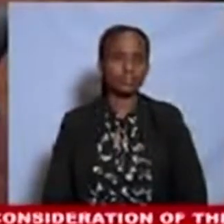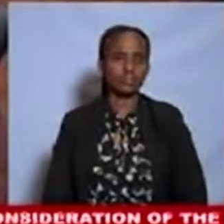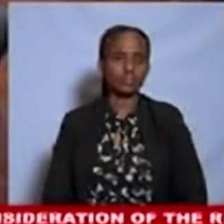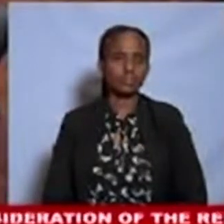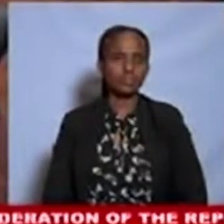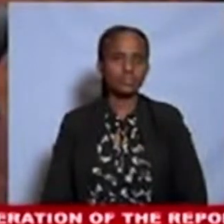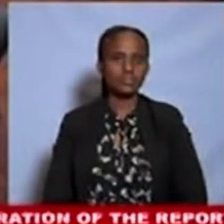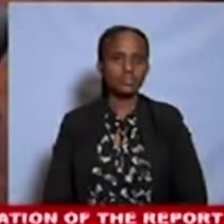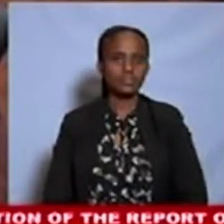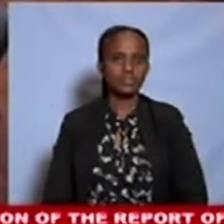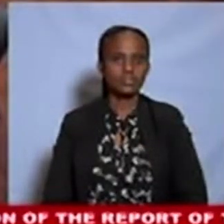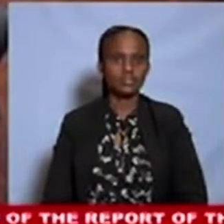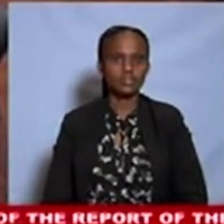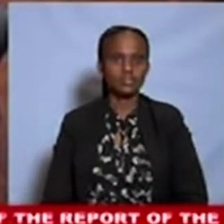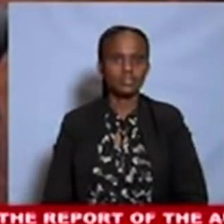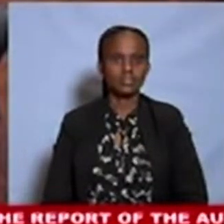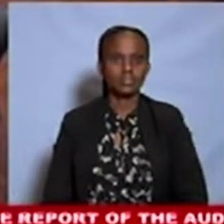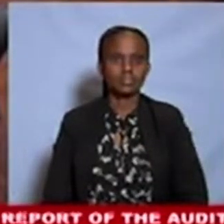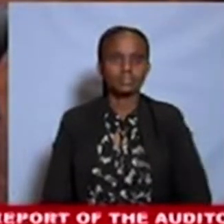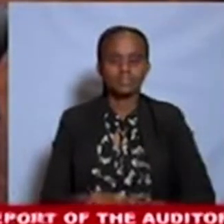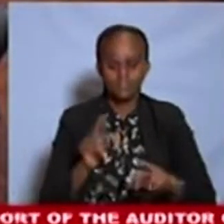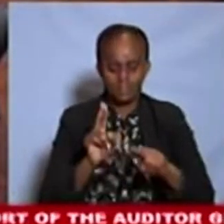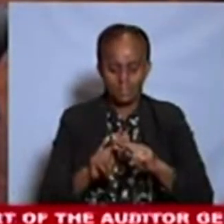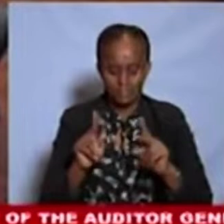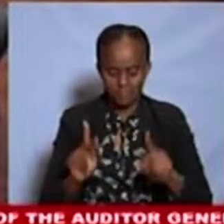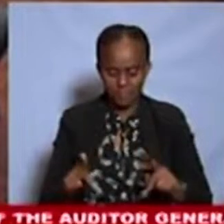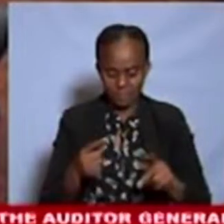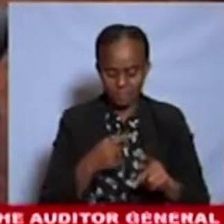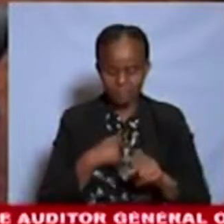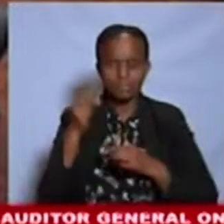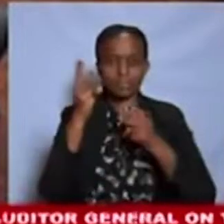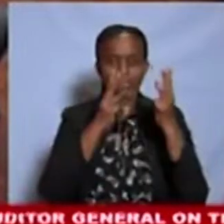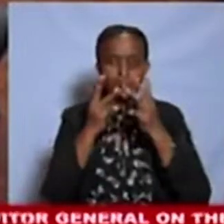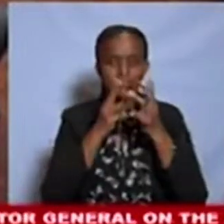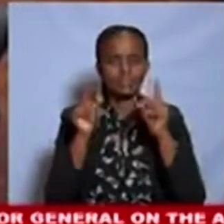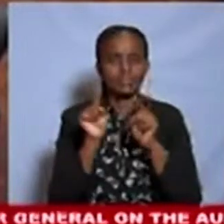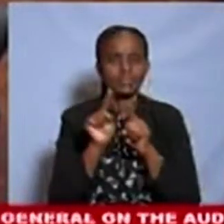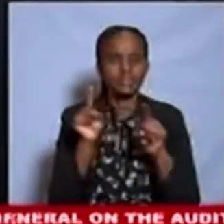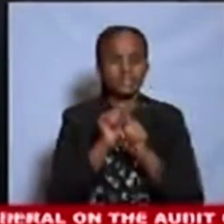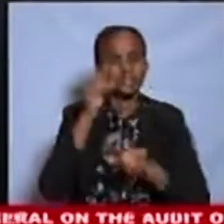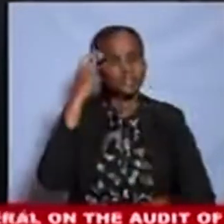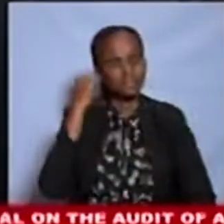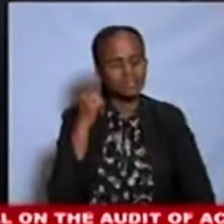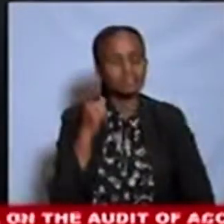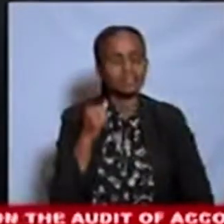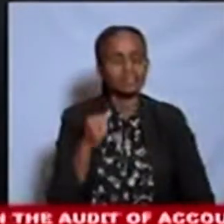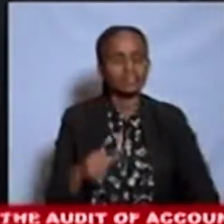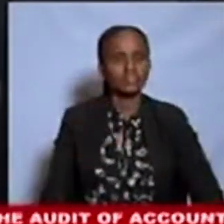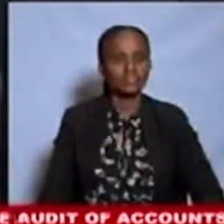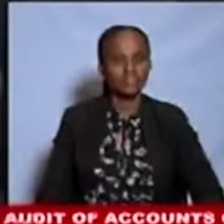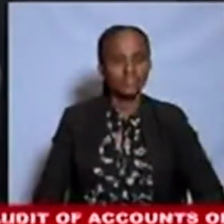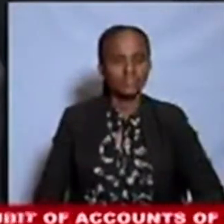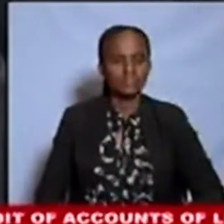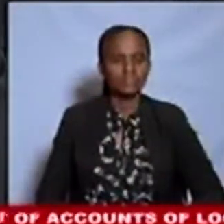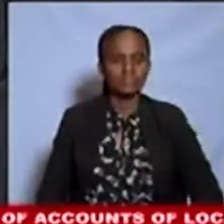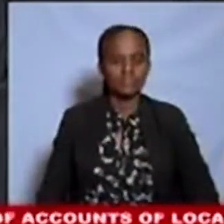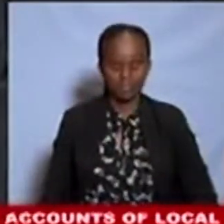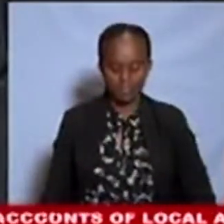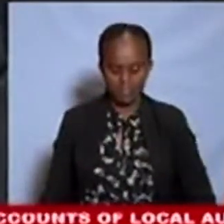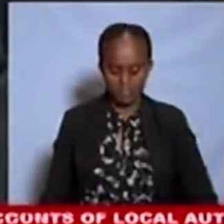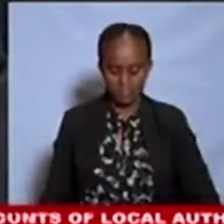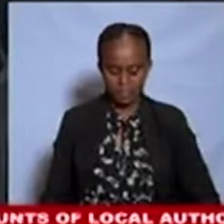Chair, on the same, because I'm worried, and the same officer is still working under